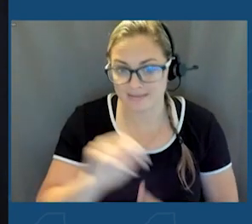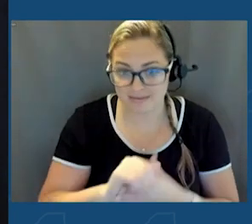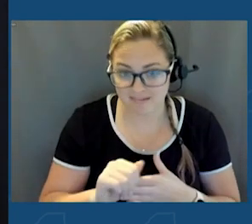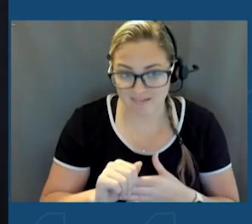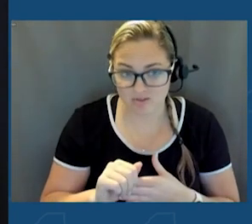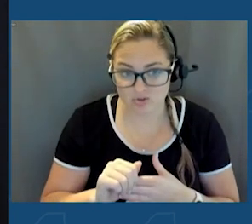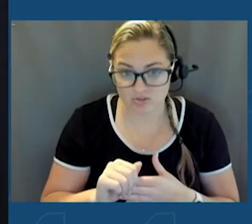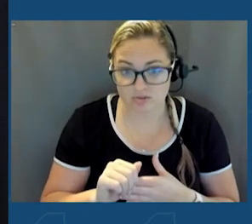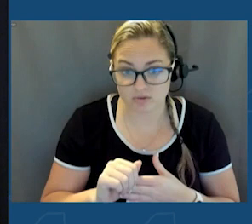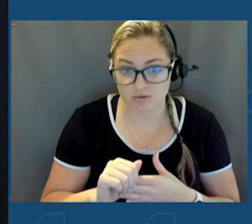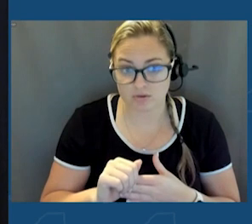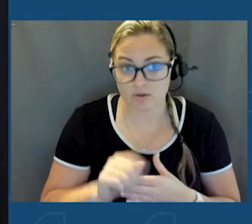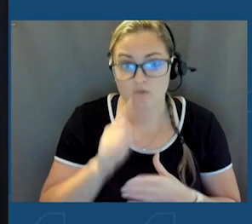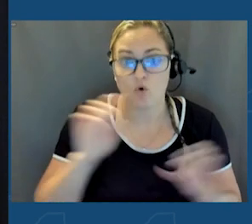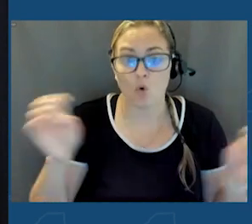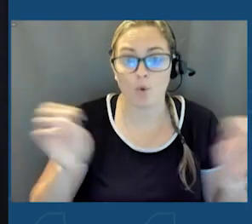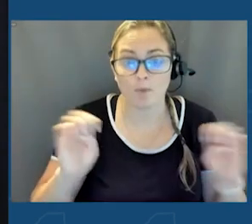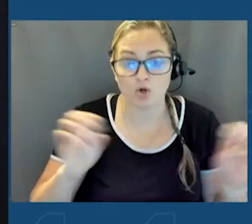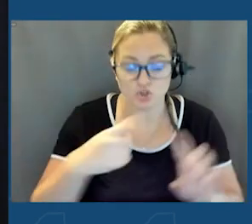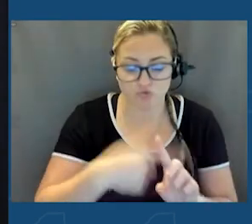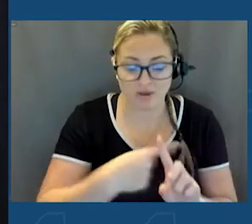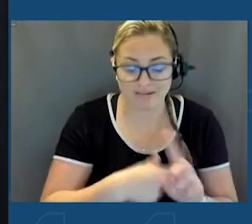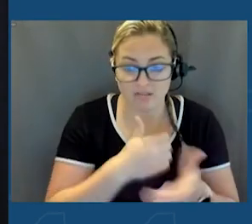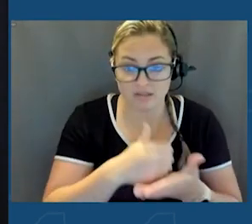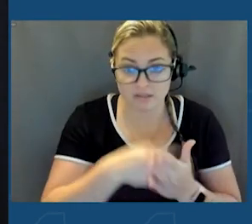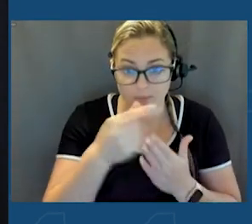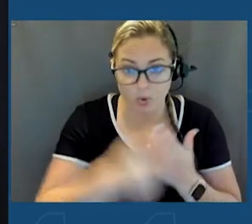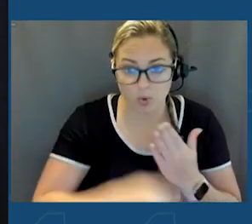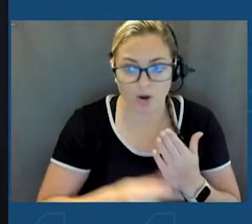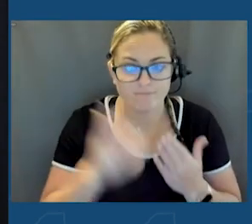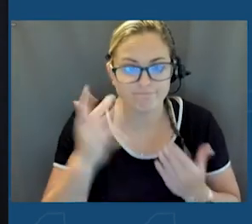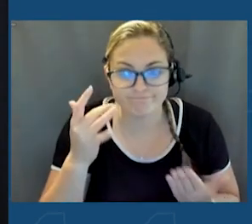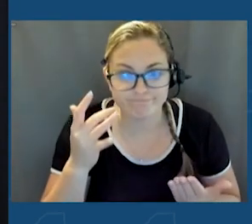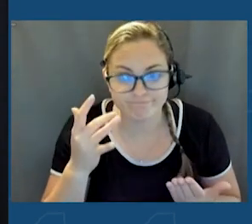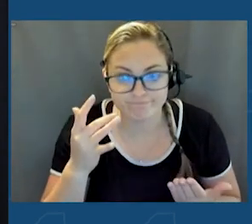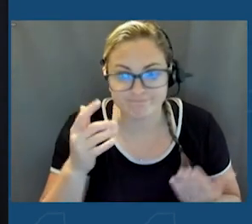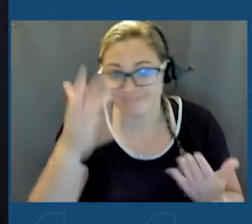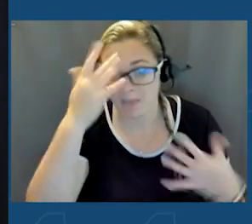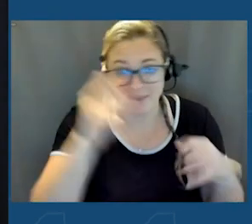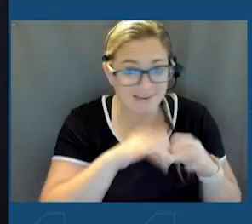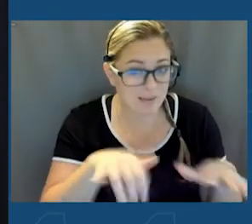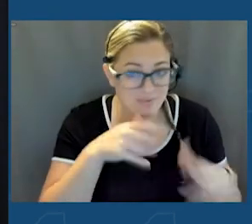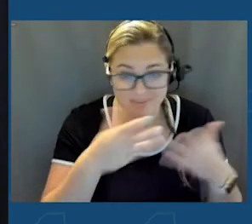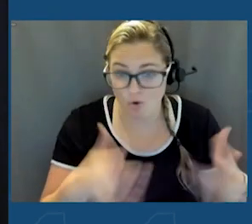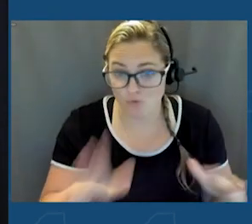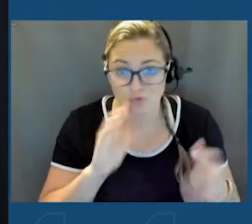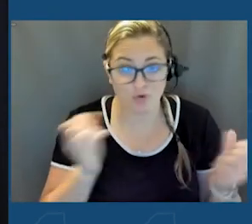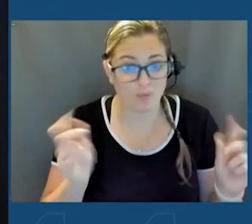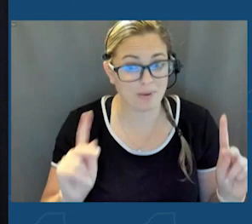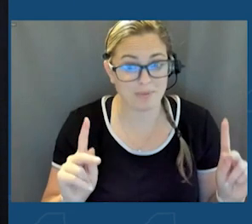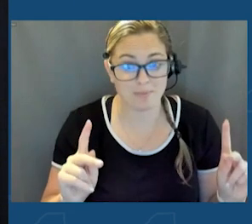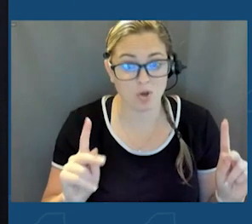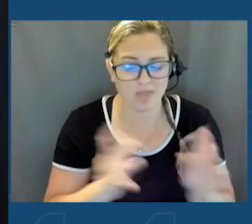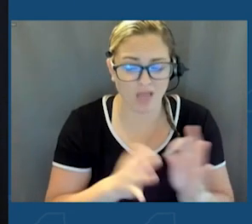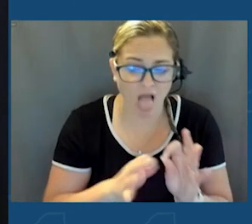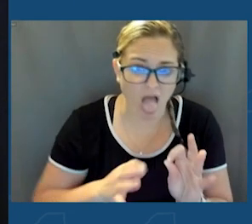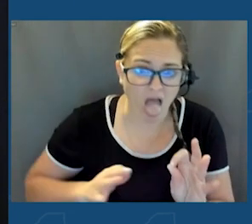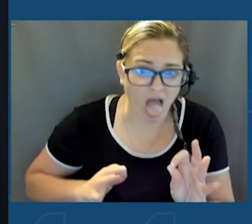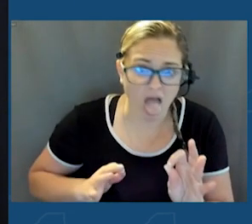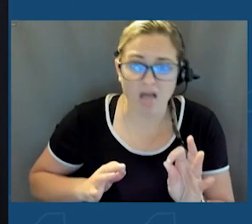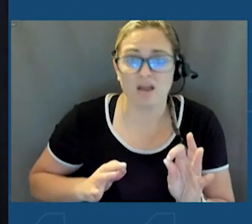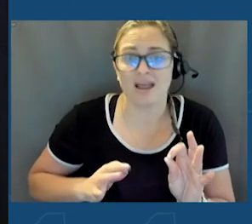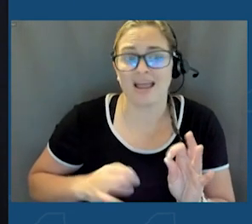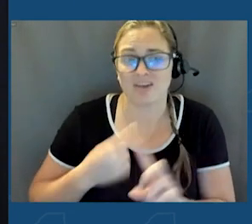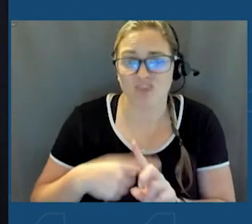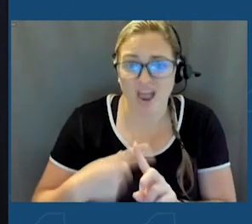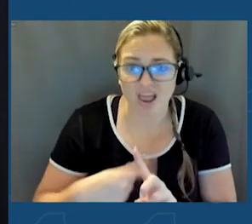$900 million for the Emergency Rental Assistance Program, because the pandemic is not over for a lot of people. They got behind in their rent and they're struggling.